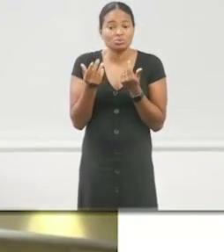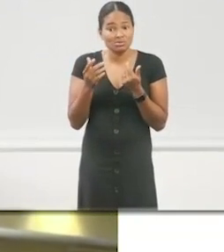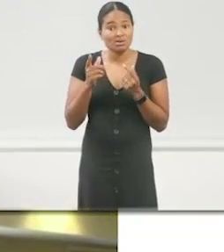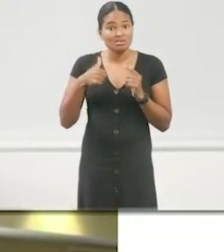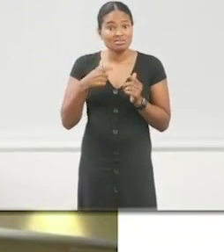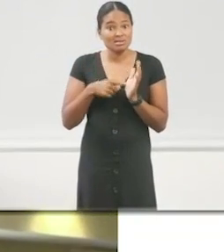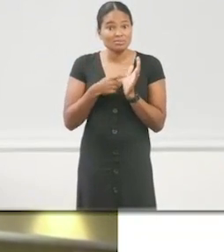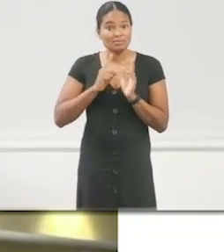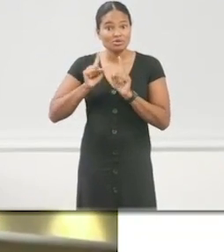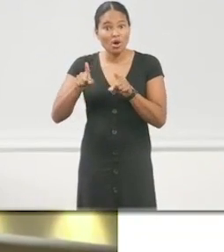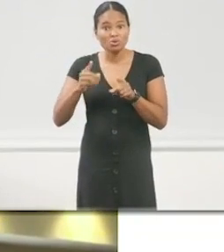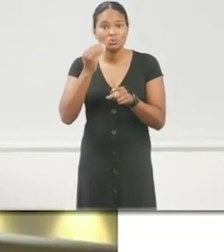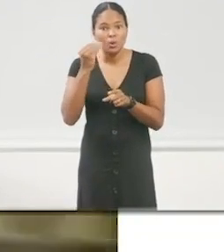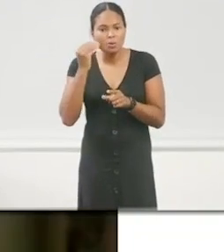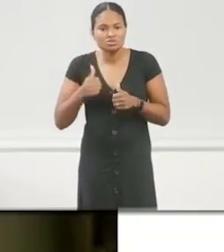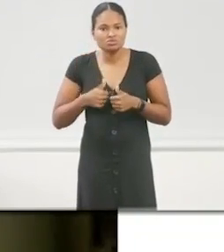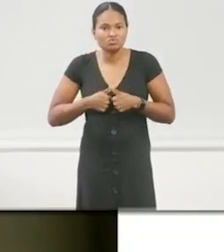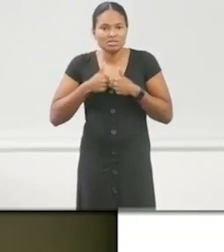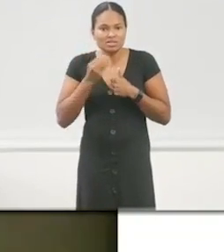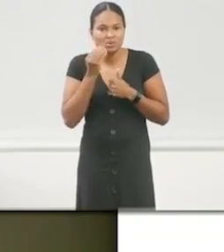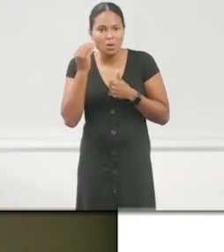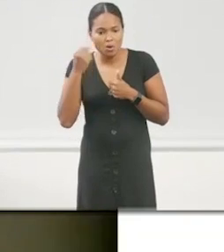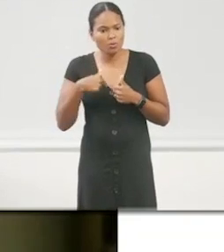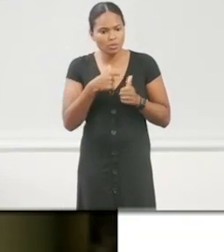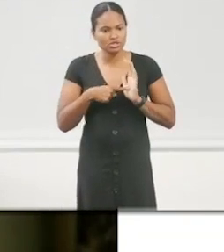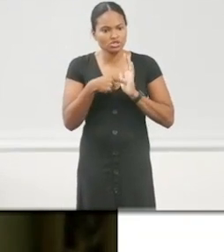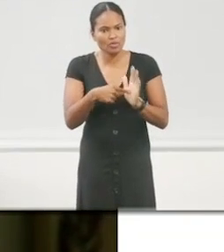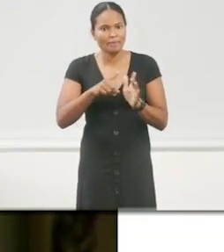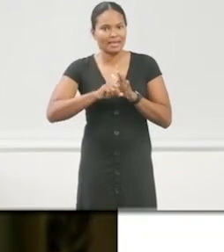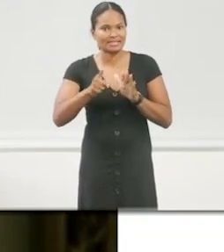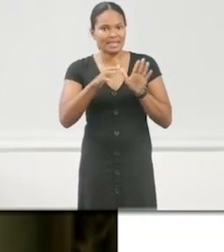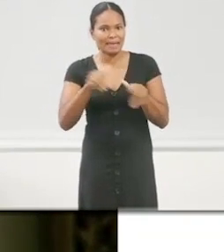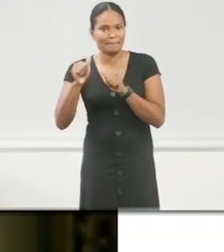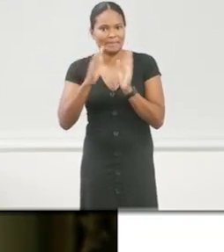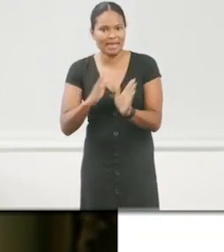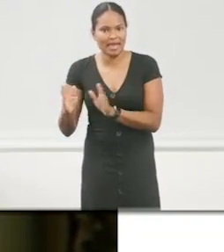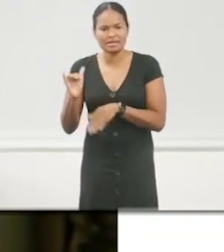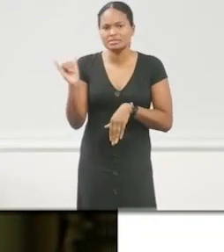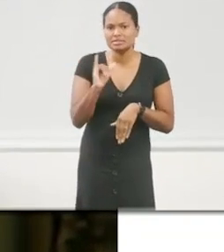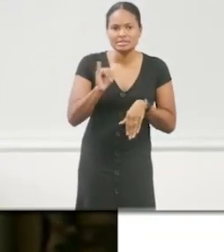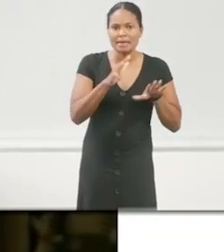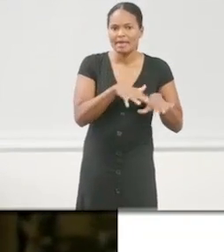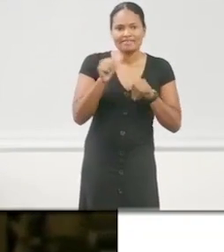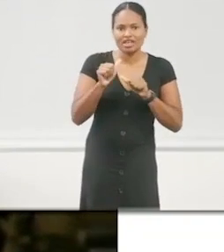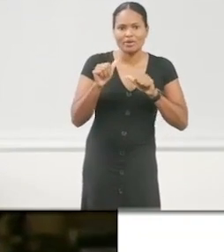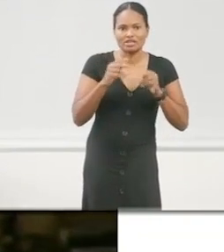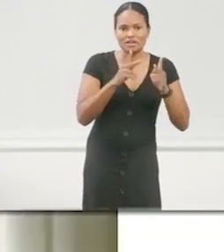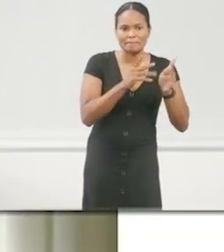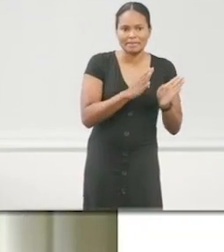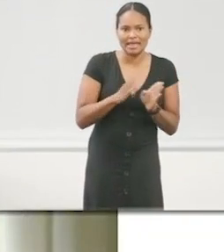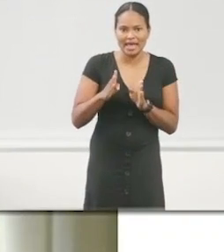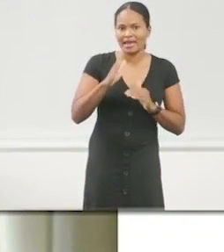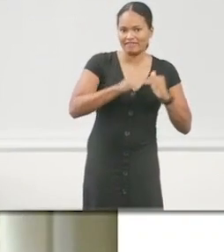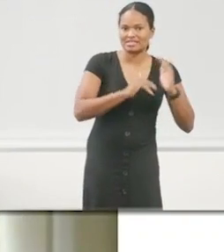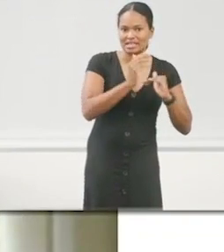tell people, we show them how to do an escape plan from the home, just like the evacuation plan that prevention suggests that they do here. That was